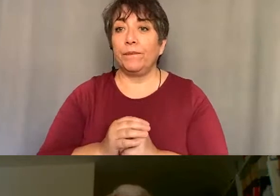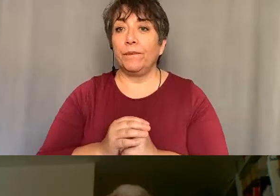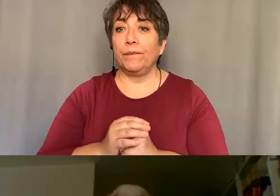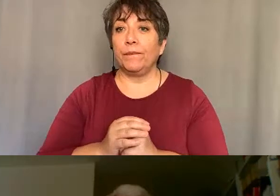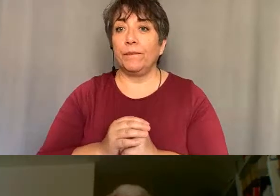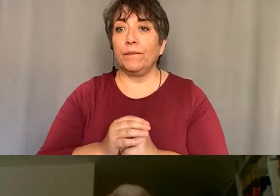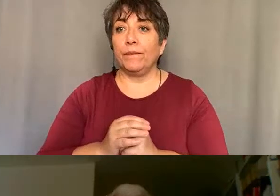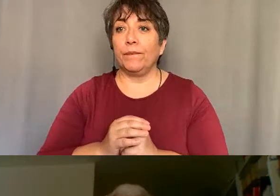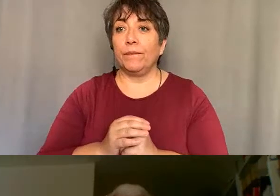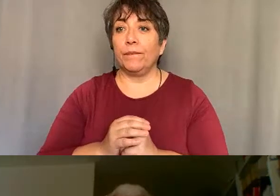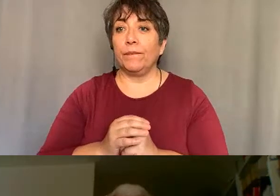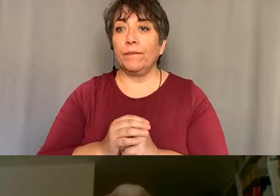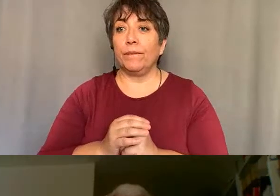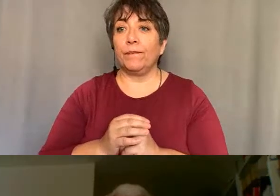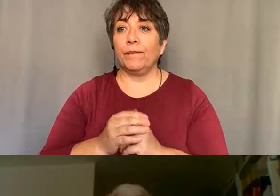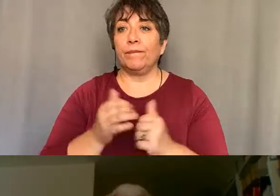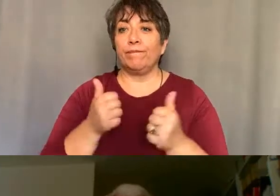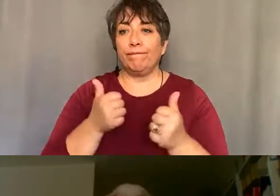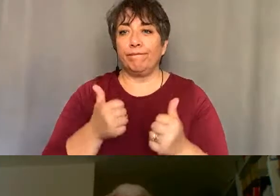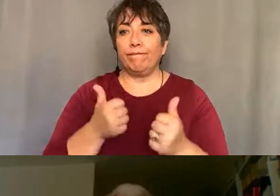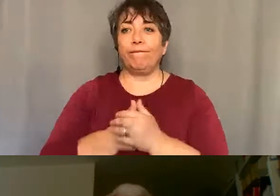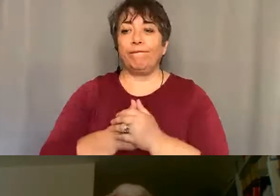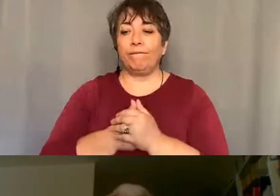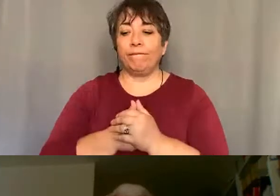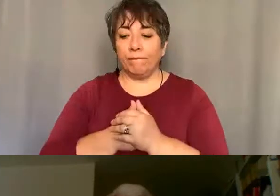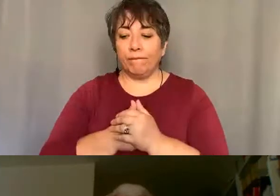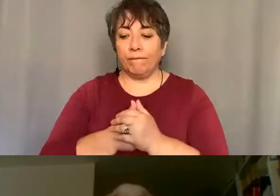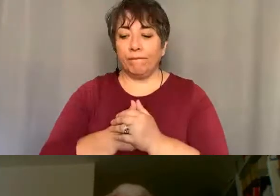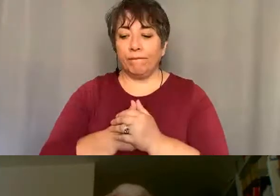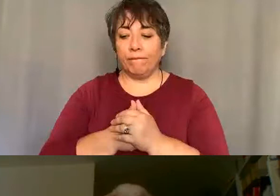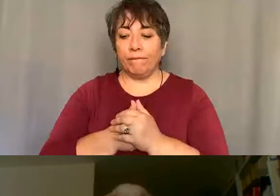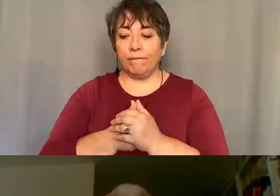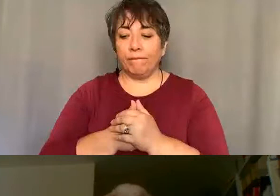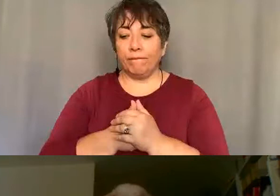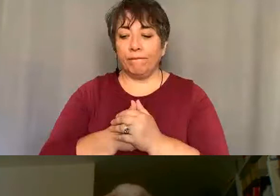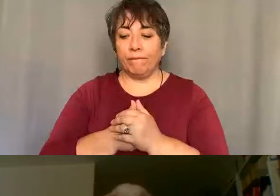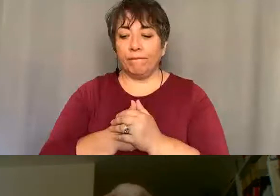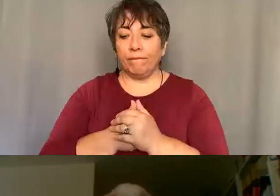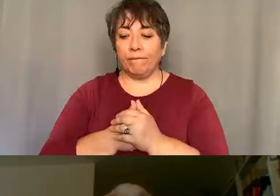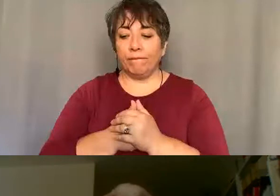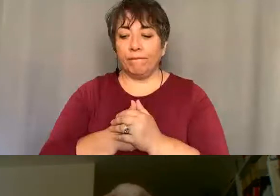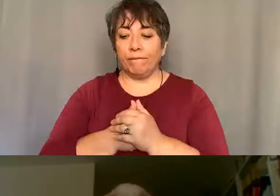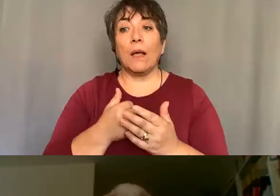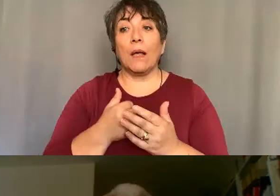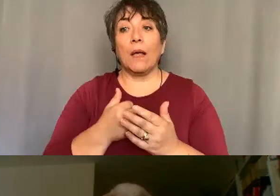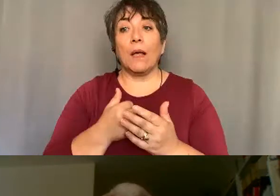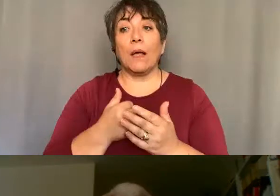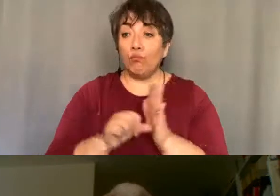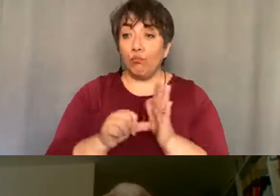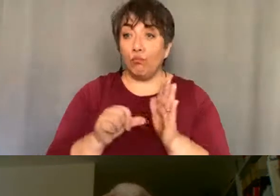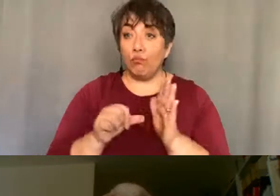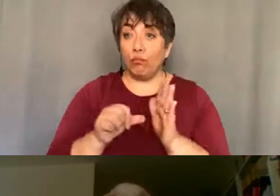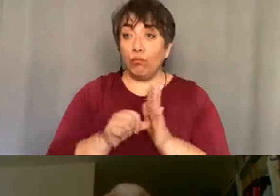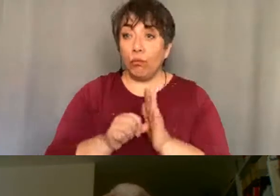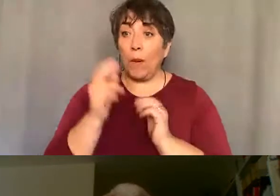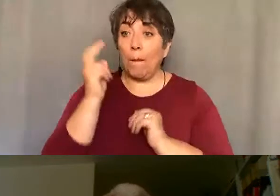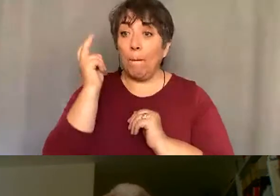Have I done that? Yes, I have. That's it, Richard, Okay. thank you. Right, the issue is about